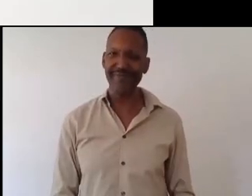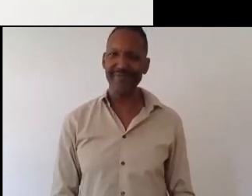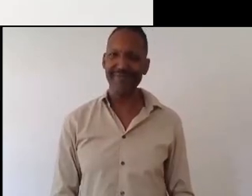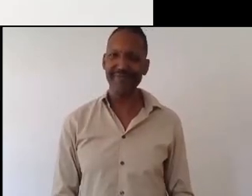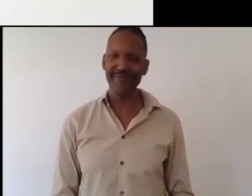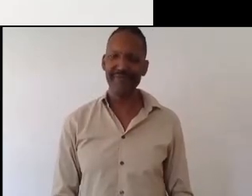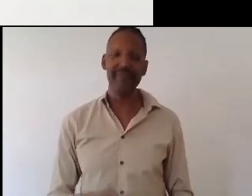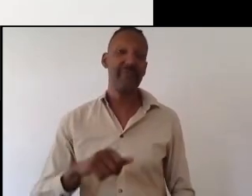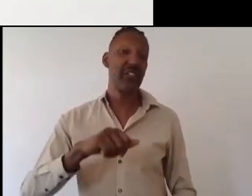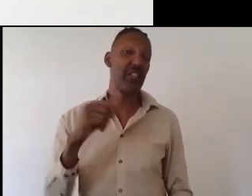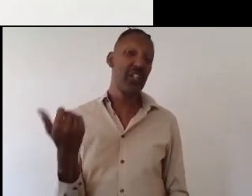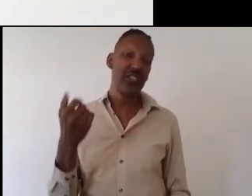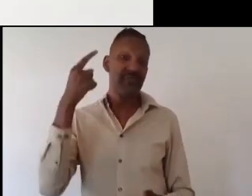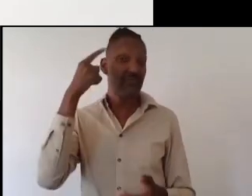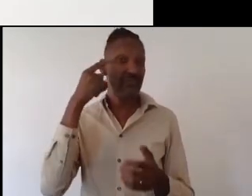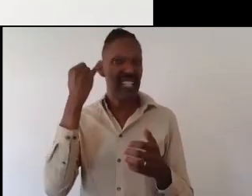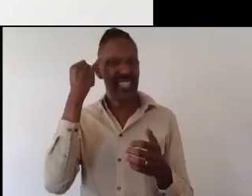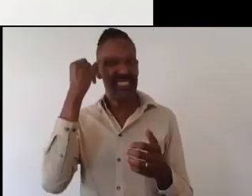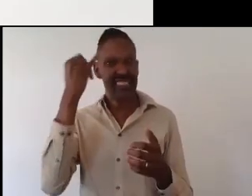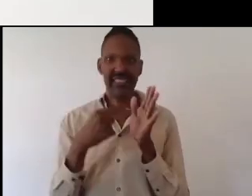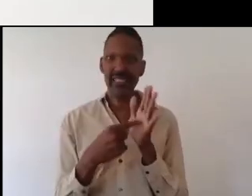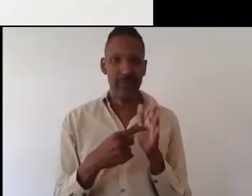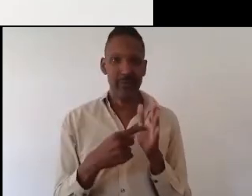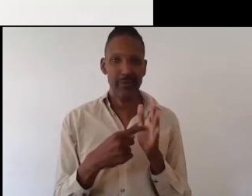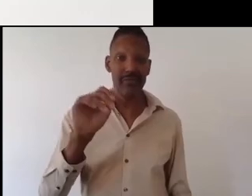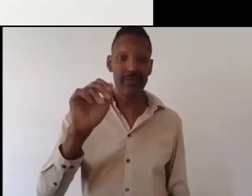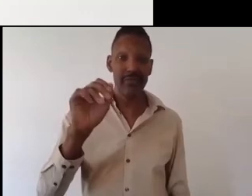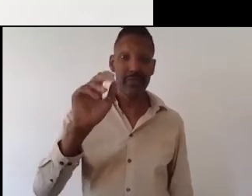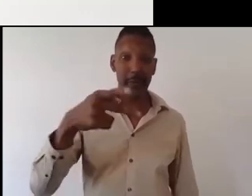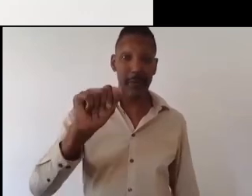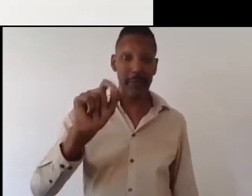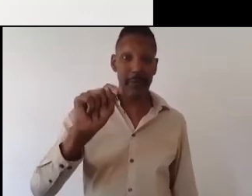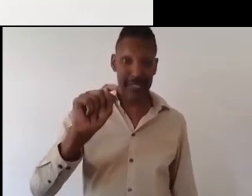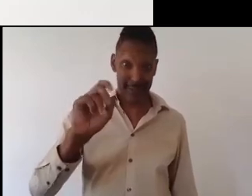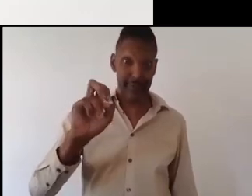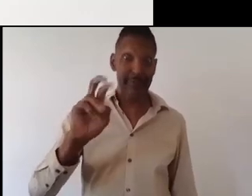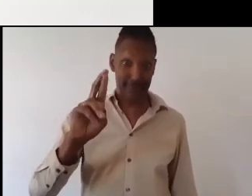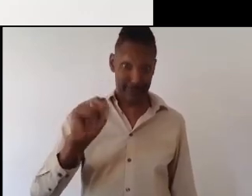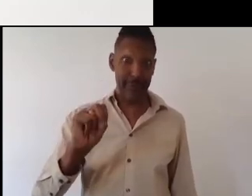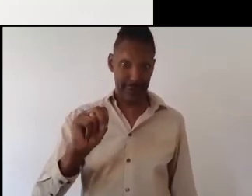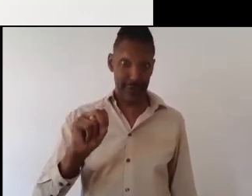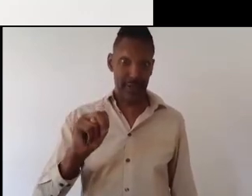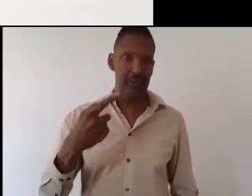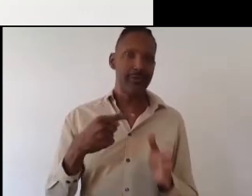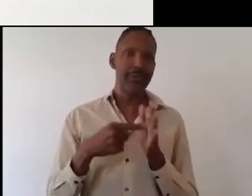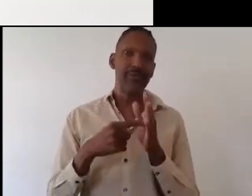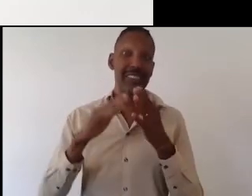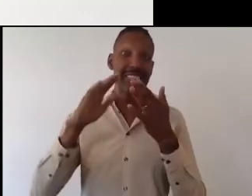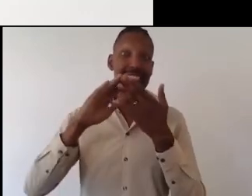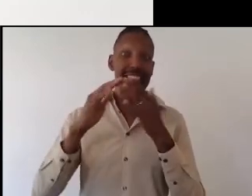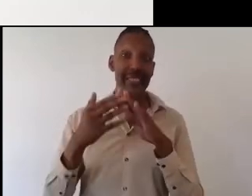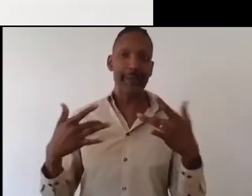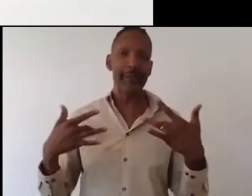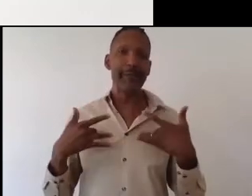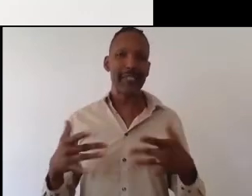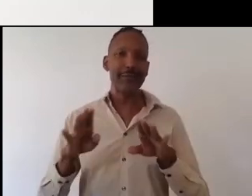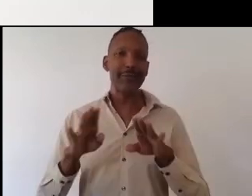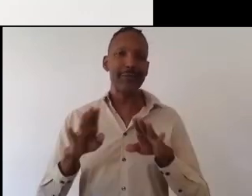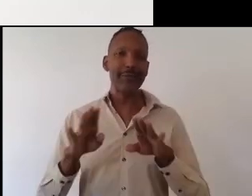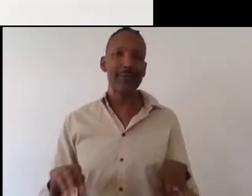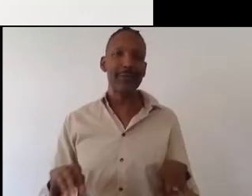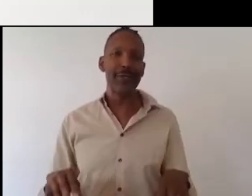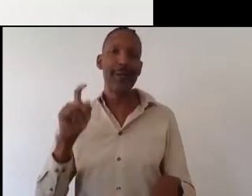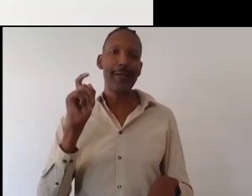for example, if you live in an urban city and children are crossing streets, which is an important safety sort of thing to learn early on,